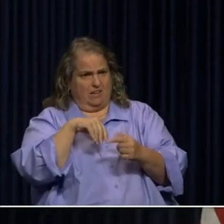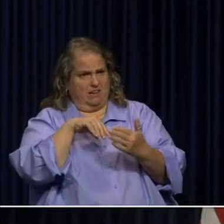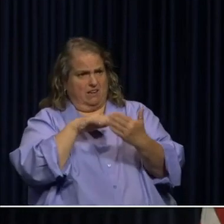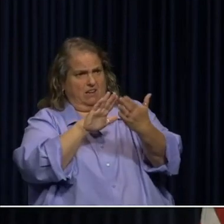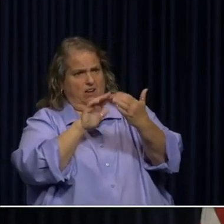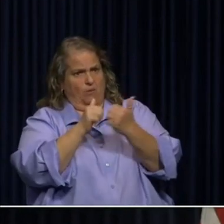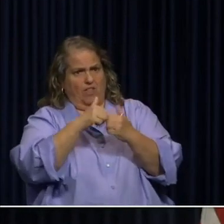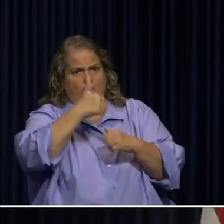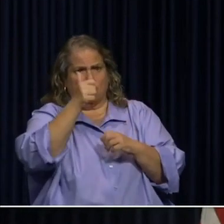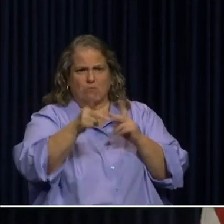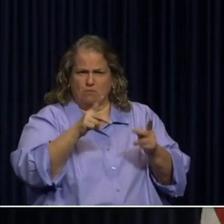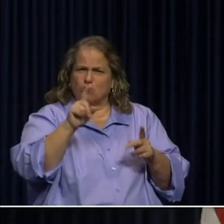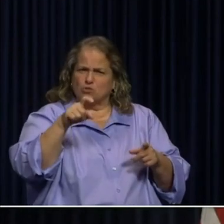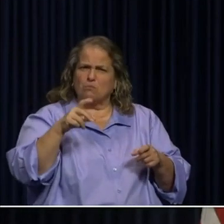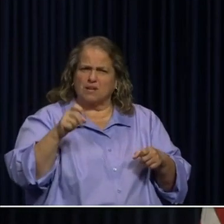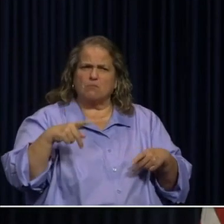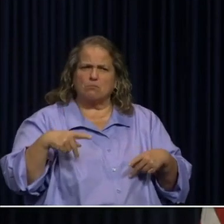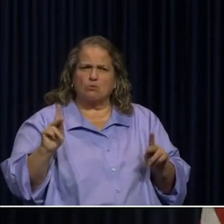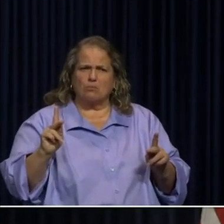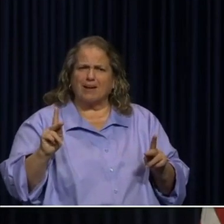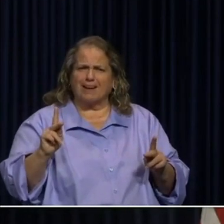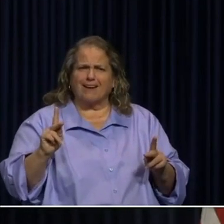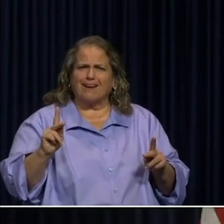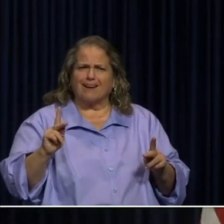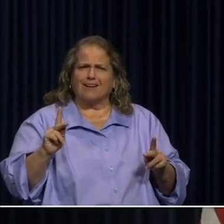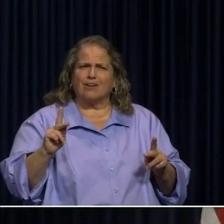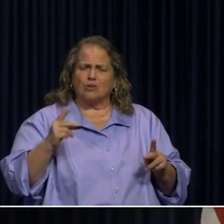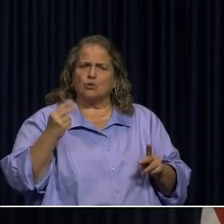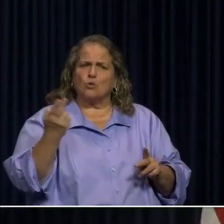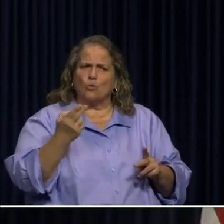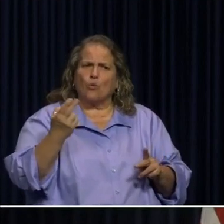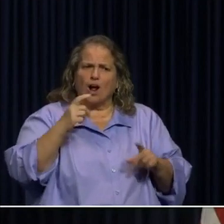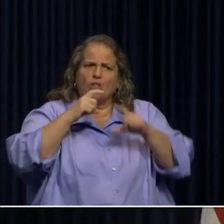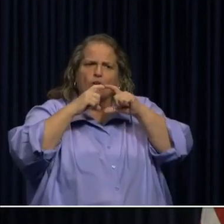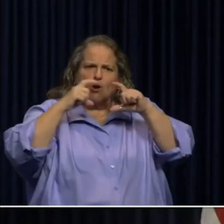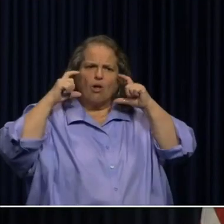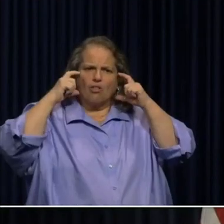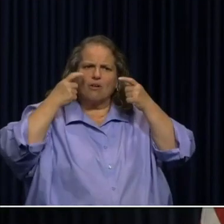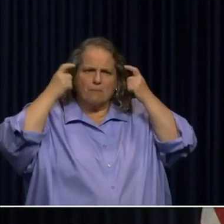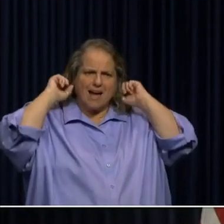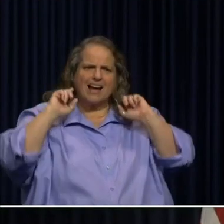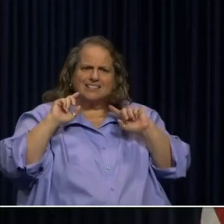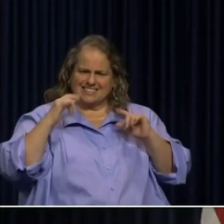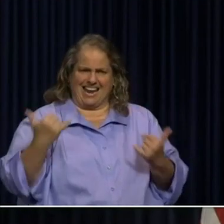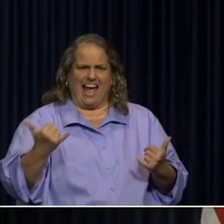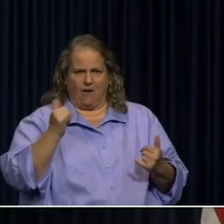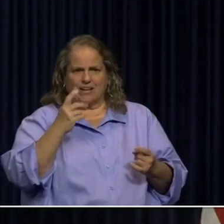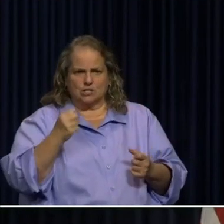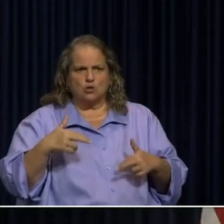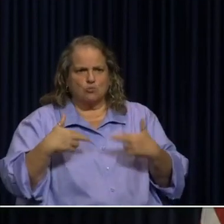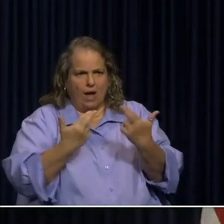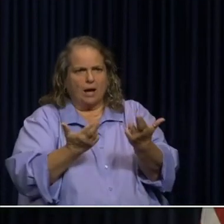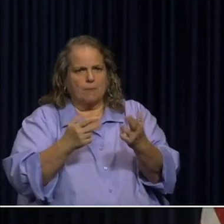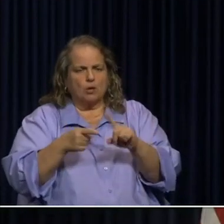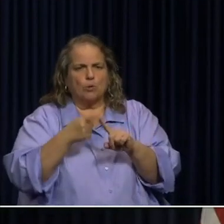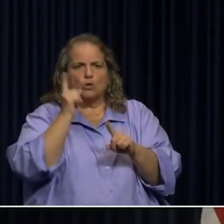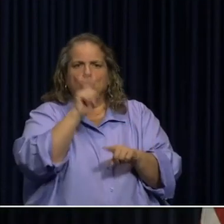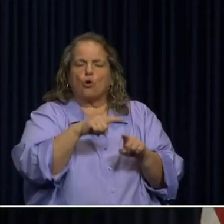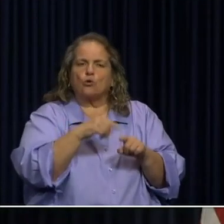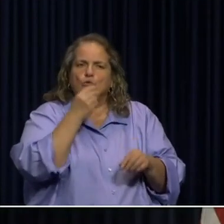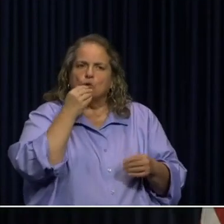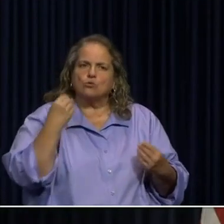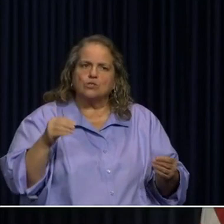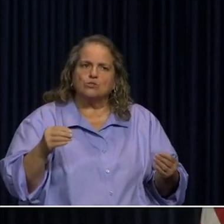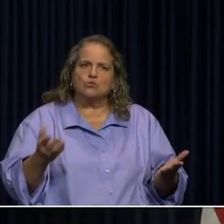people, you should be allowed to, in the very least, wear that cloth mask. I mean, that's now being recommended when you go to the grocery